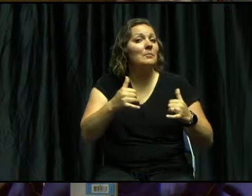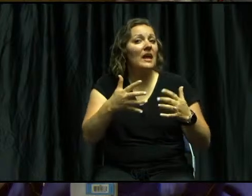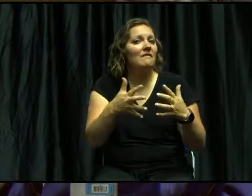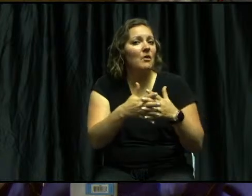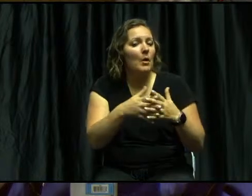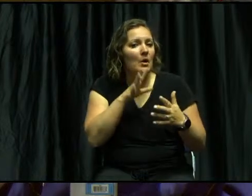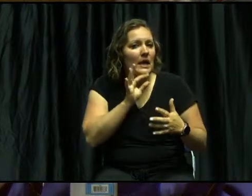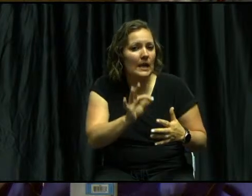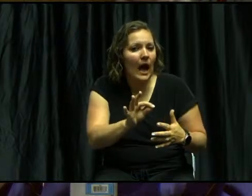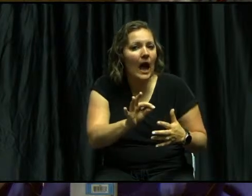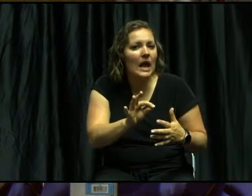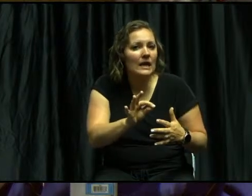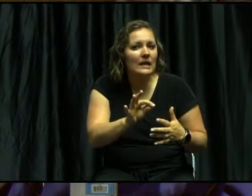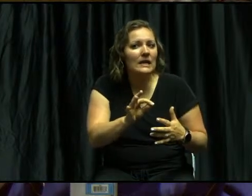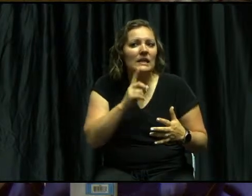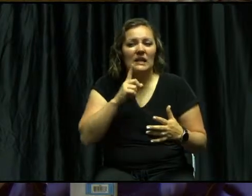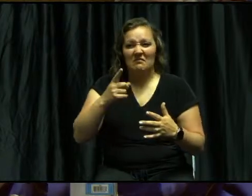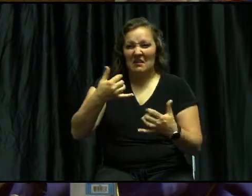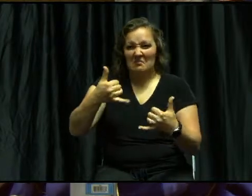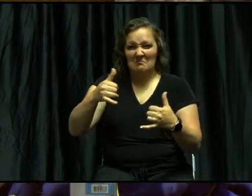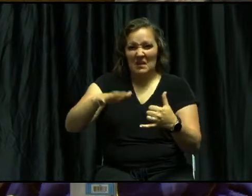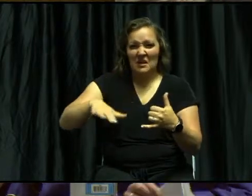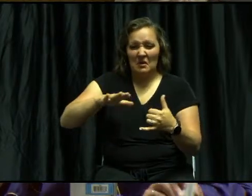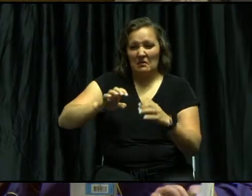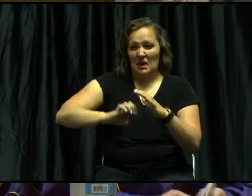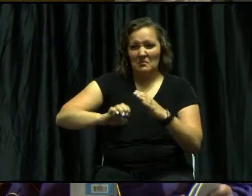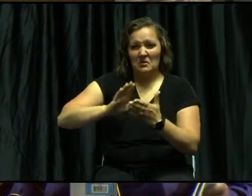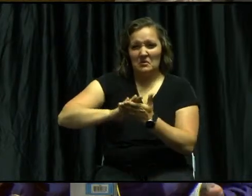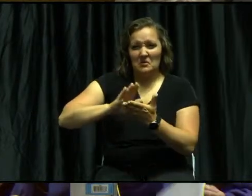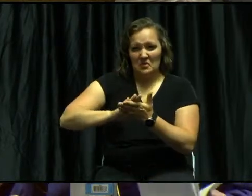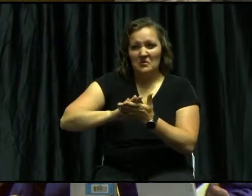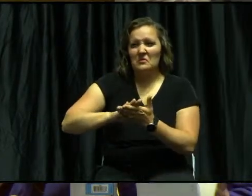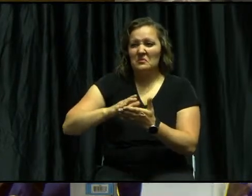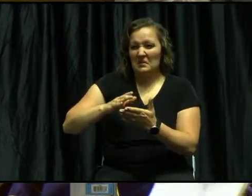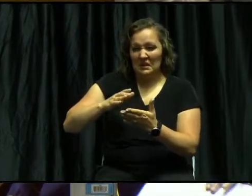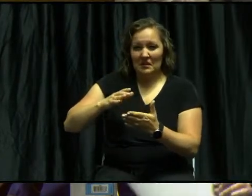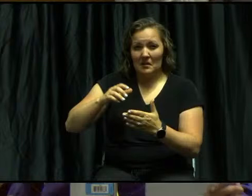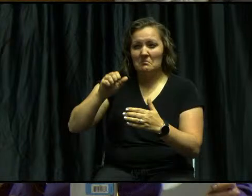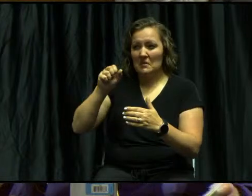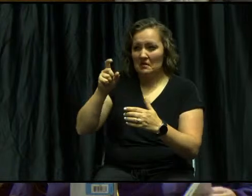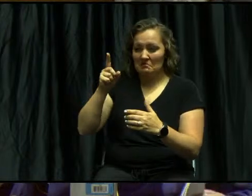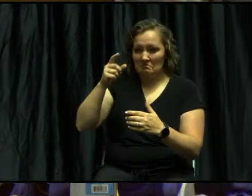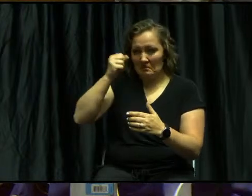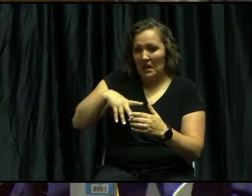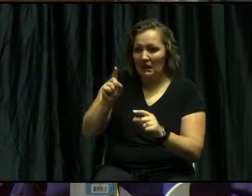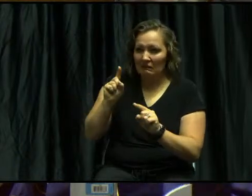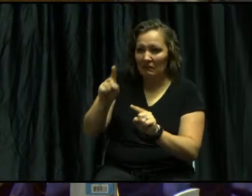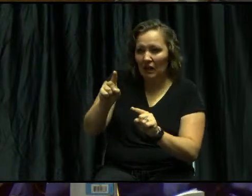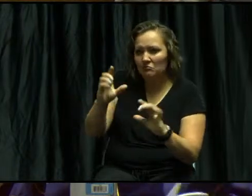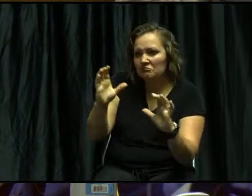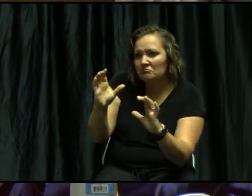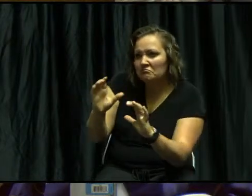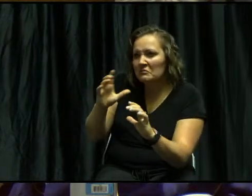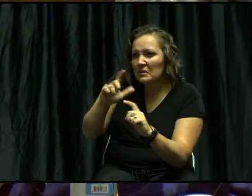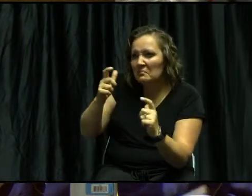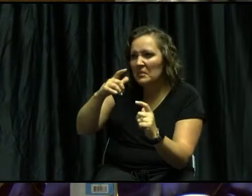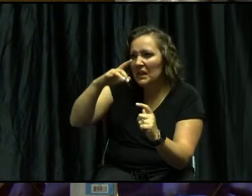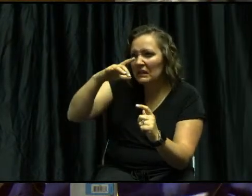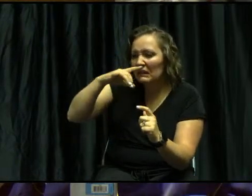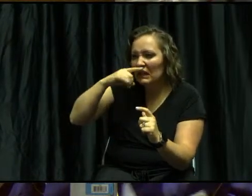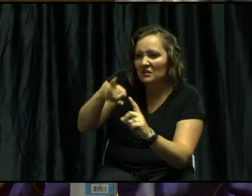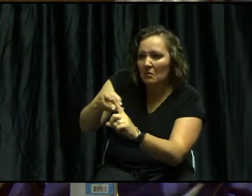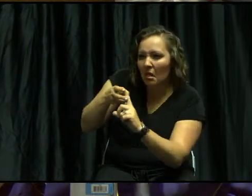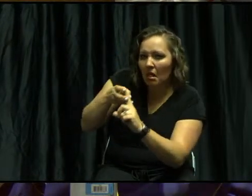on the playground of our elementary school. He was looking for big kids. I guess that team really wanted to